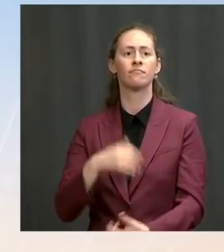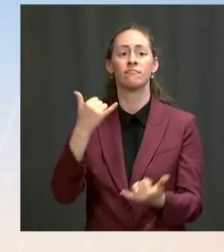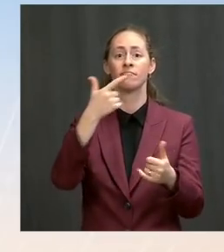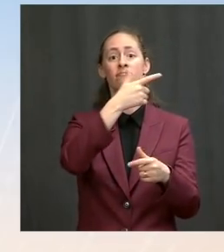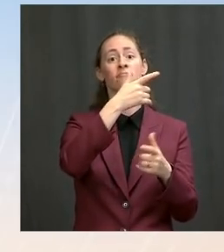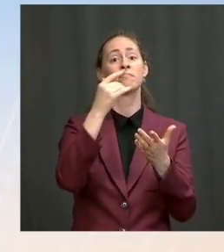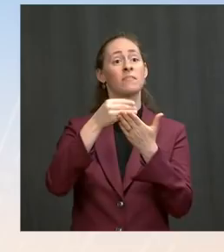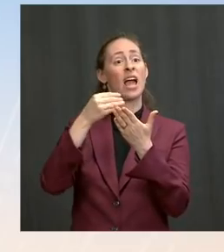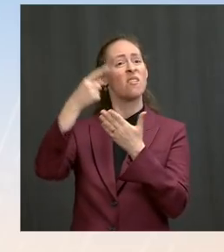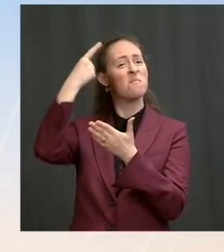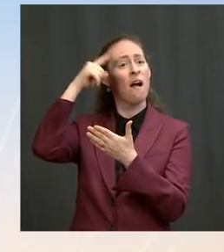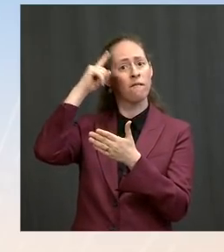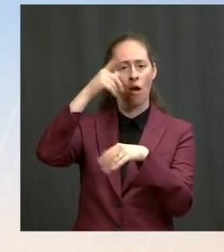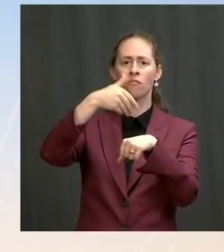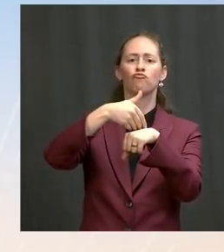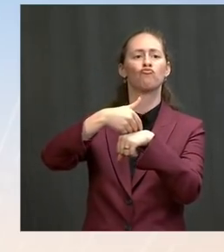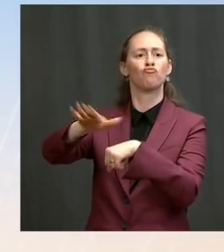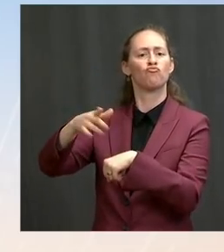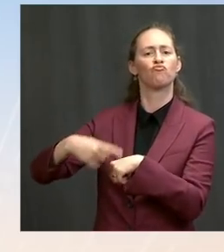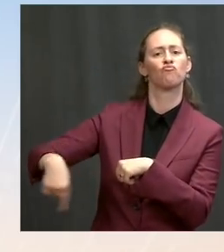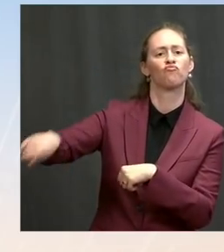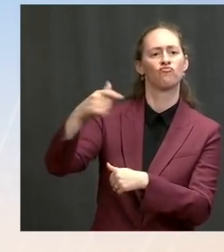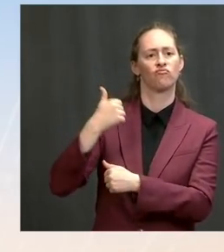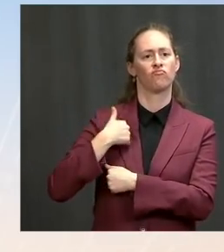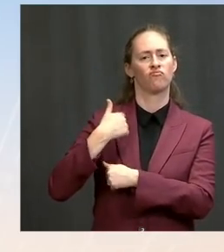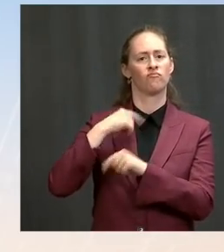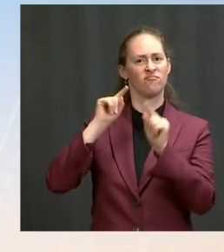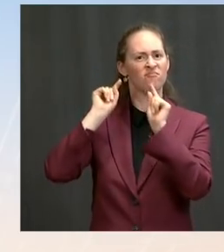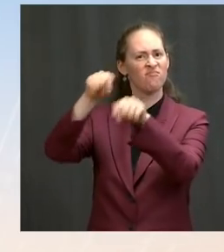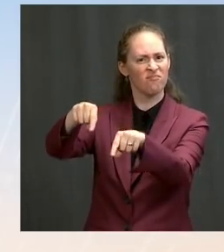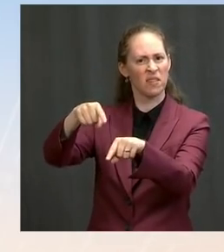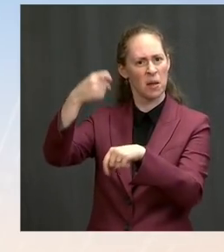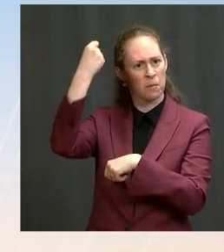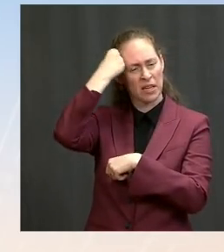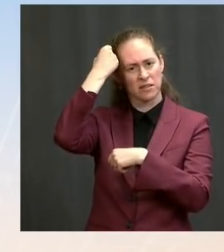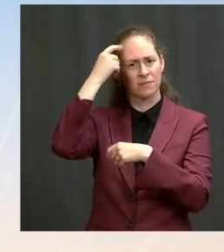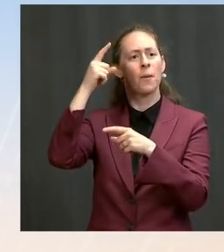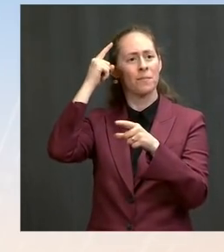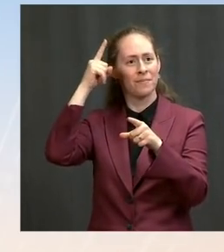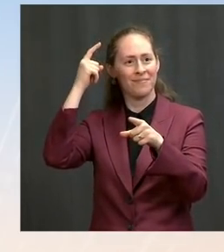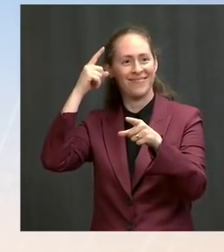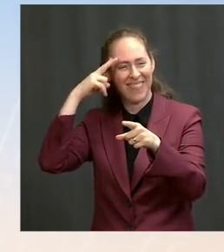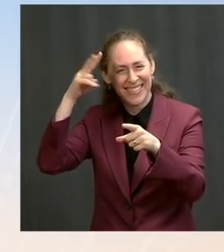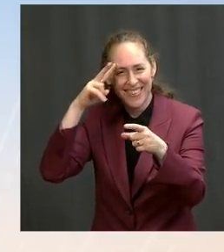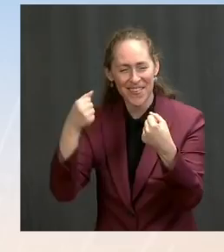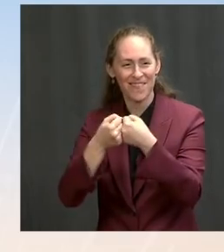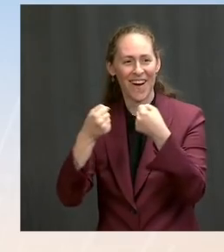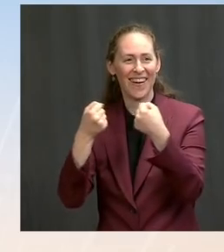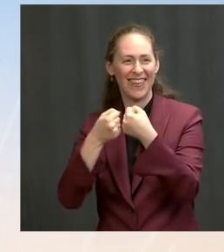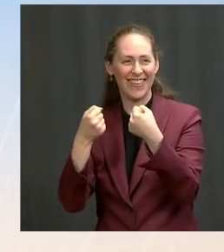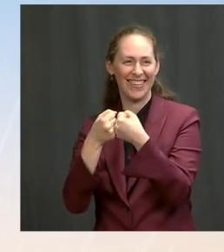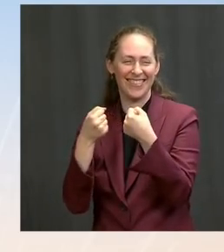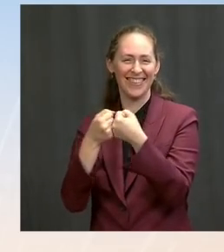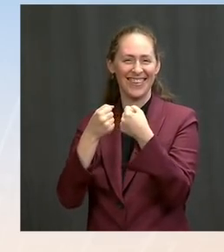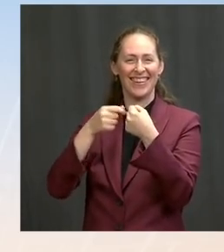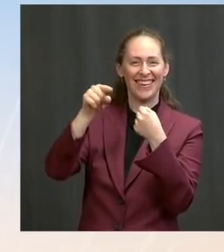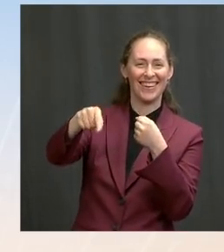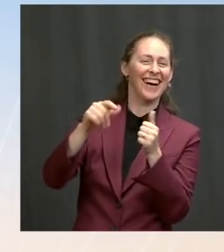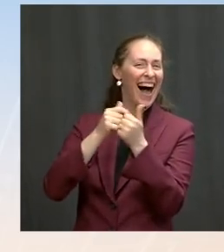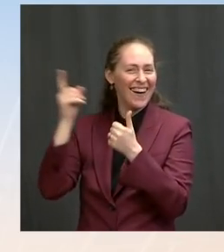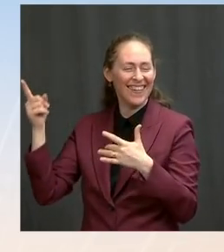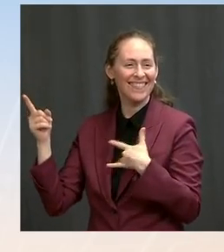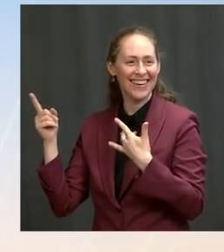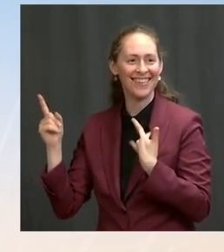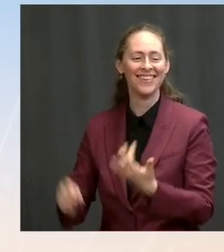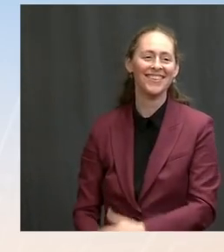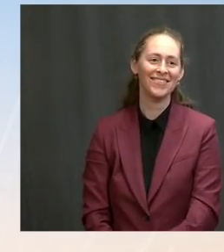Does the White House have any concern about this as a proper use of and the funding mechanism for National Guard troops? I would certainly have to check